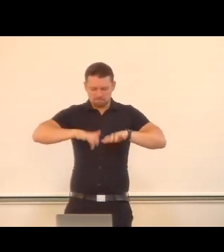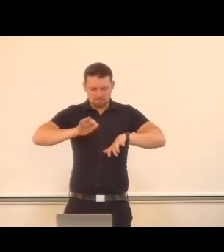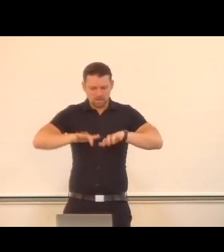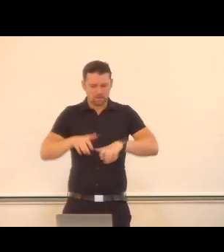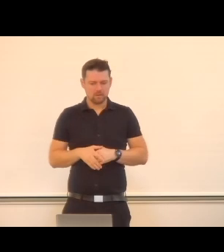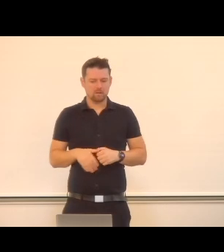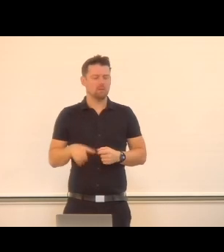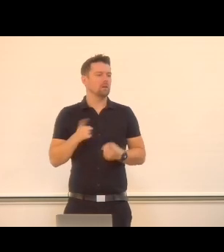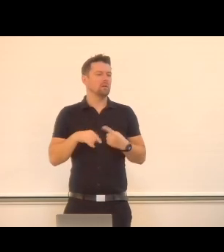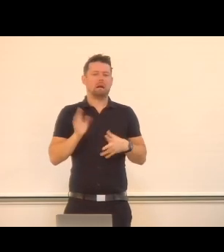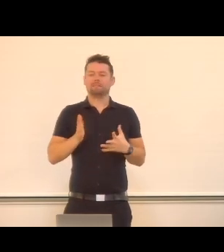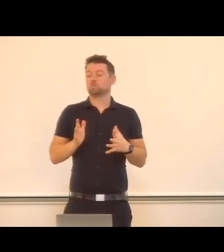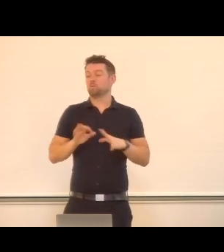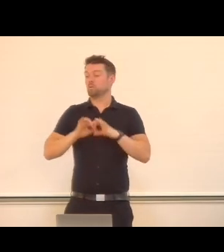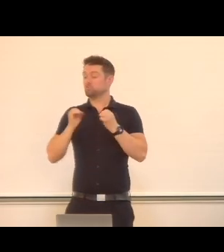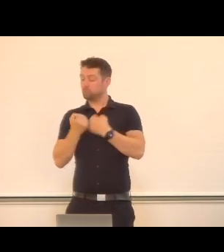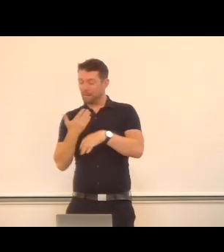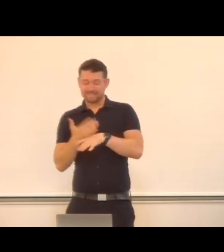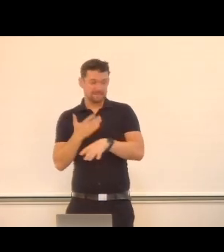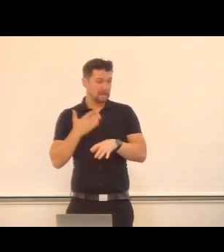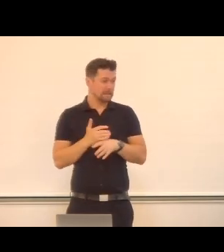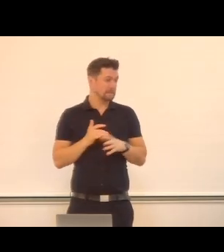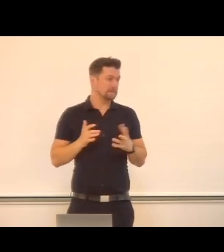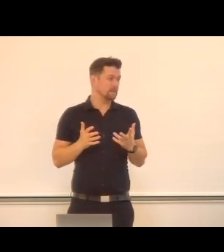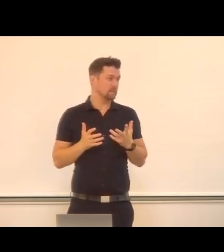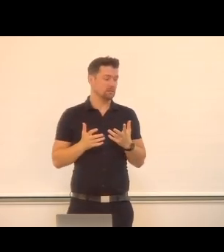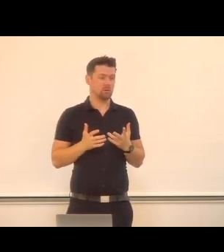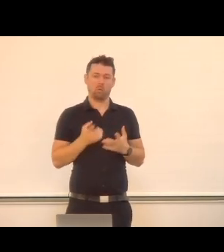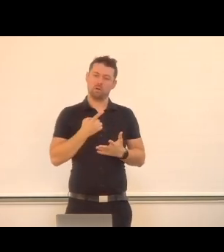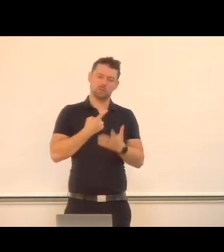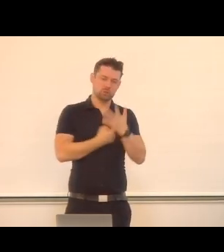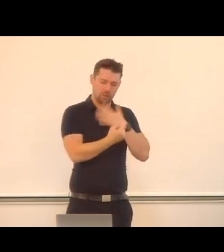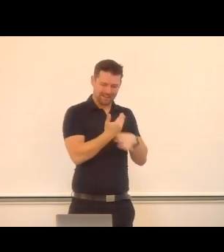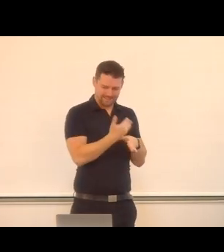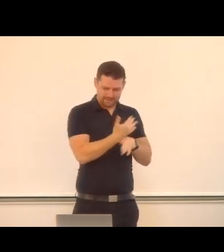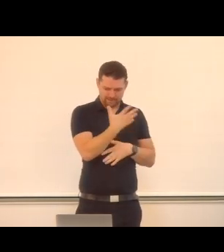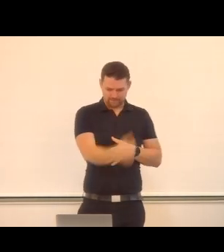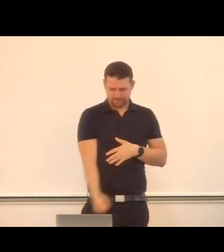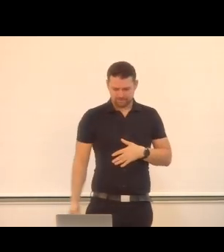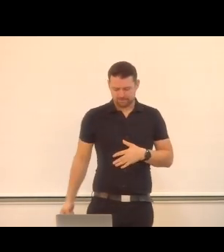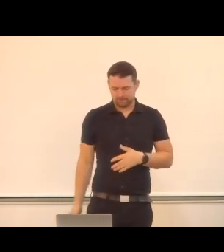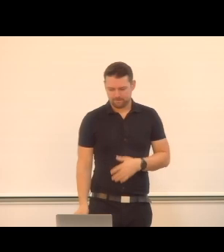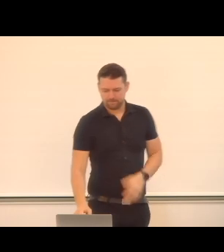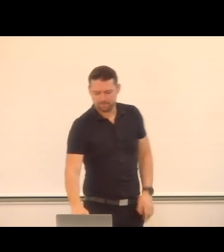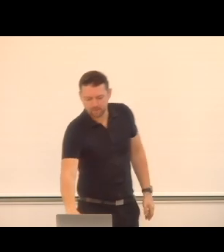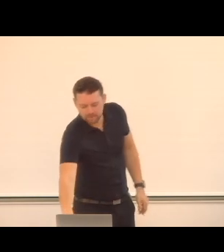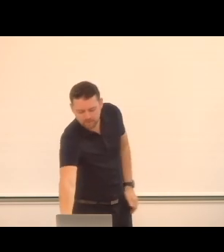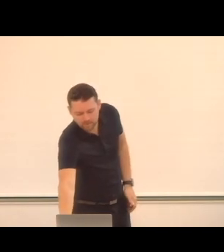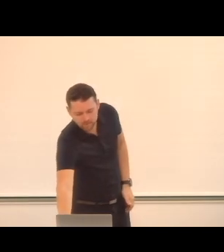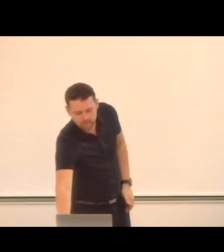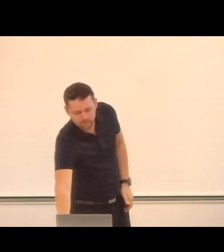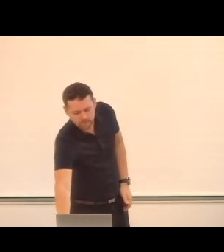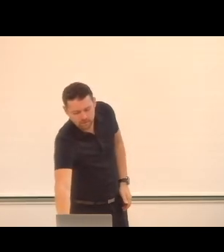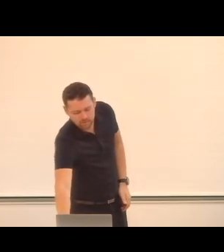they had us do either group activities, solo activities throughout the whole day. So this is one where we're